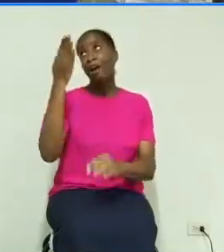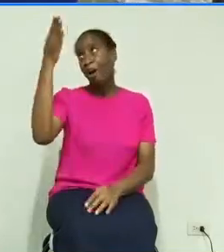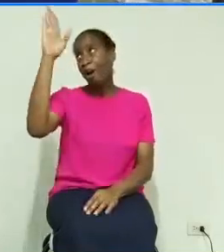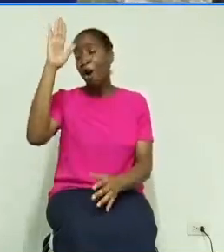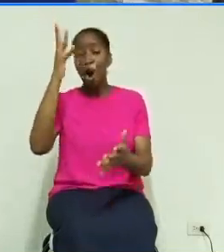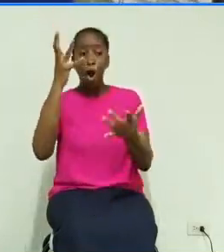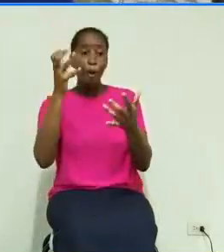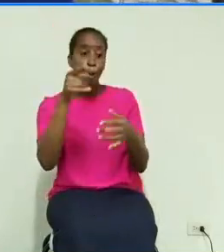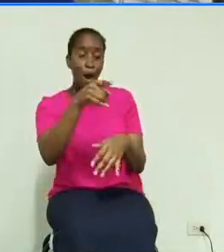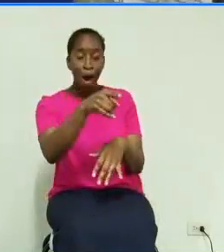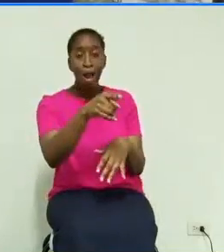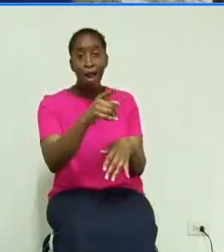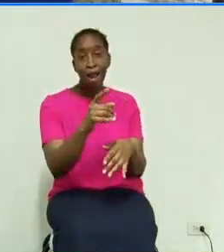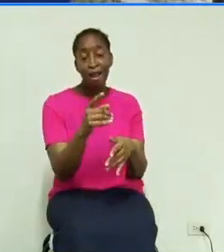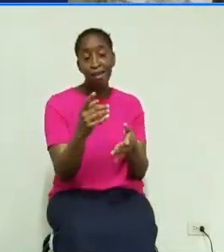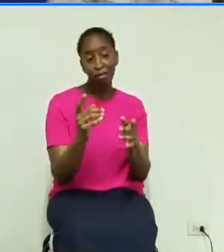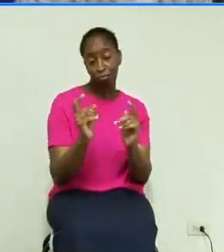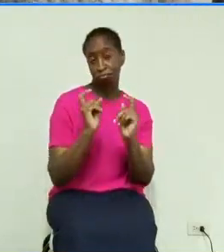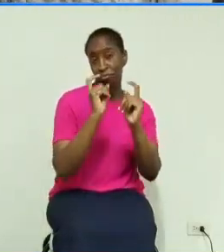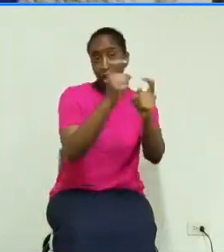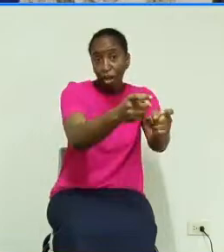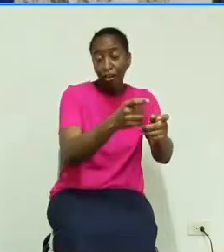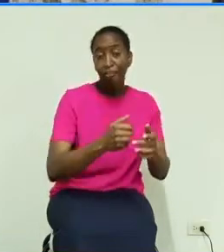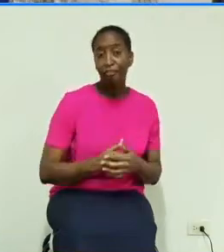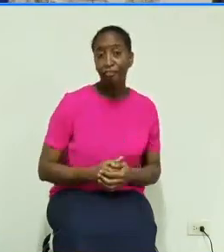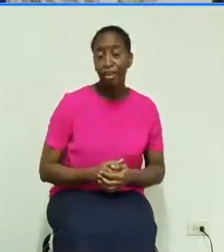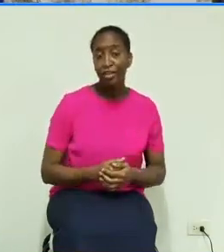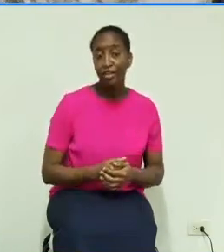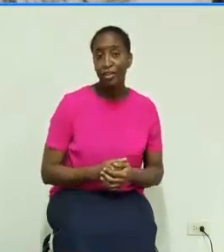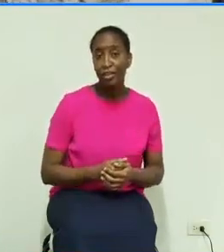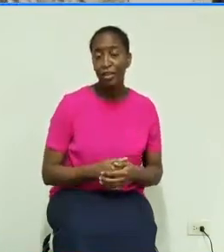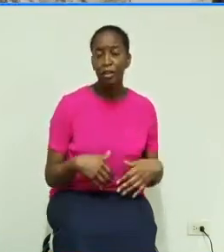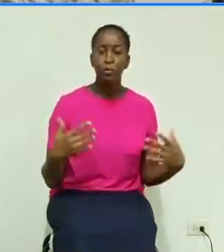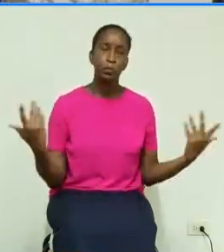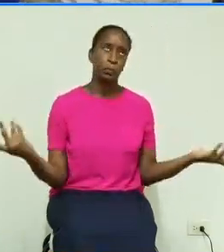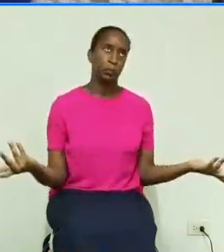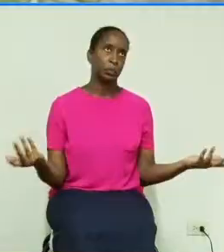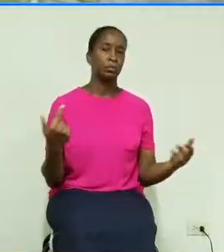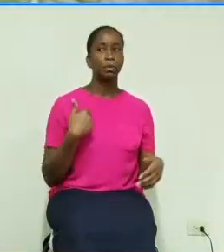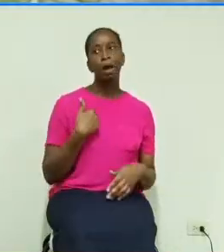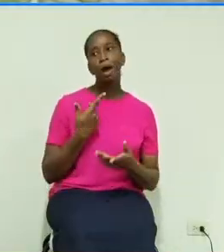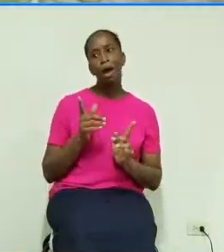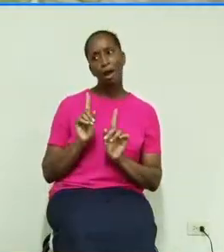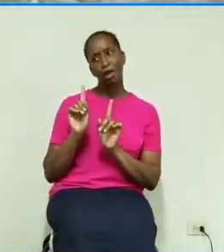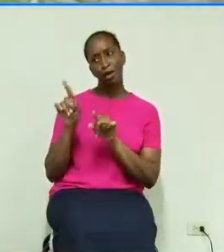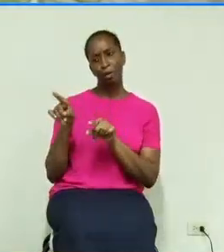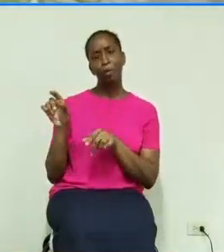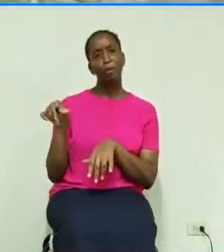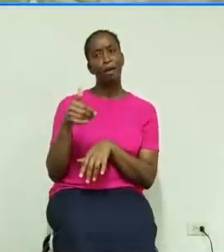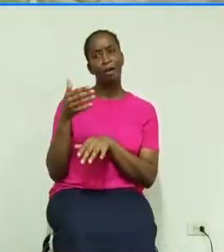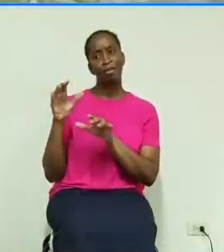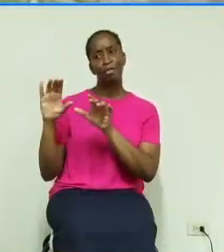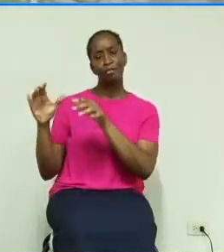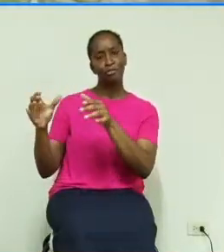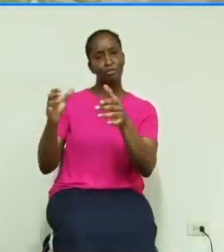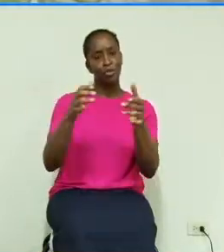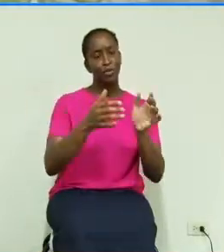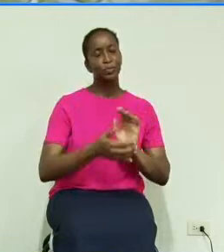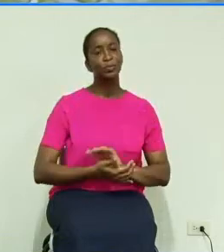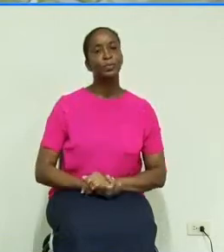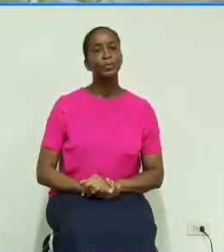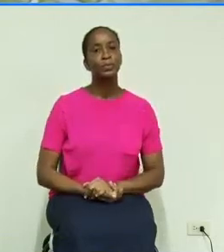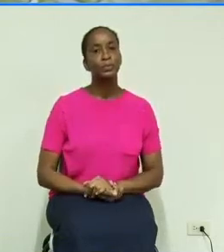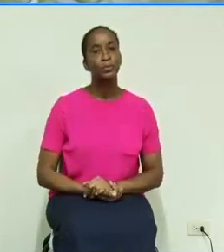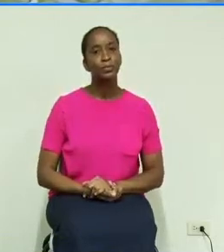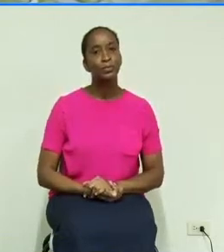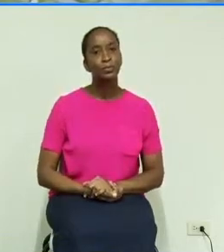rewarded? But because I attend other organizations, and you know there are people among you that